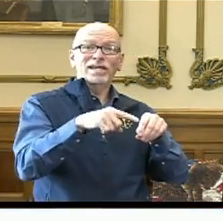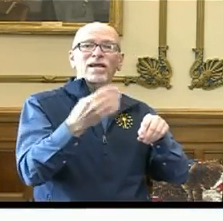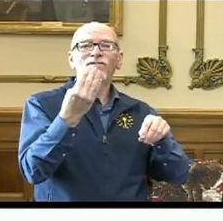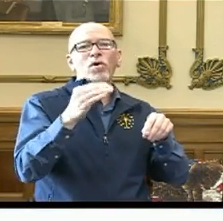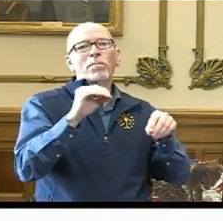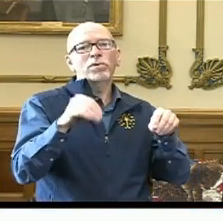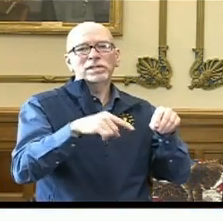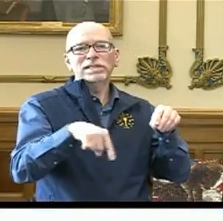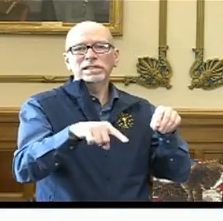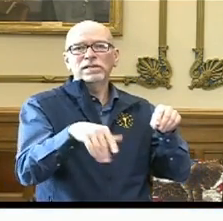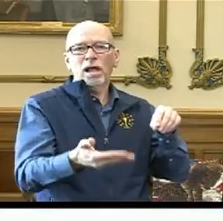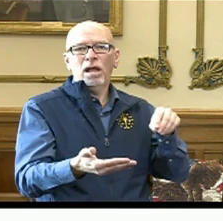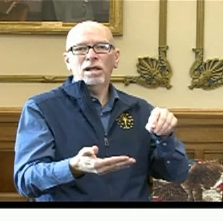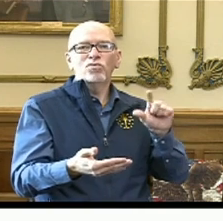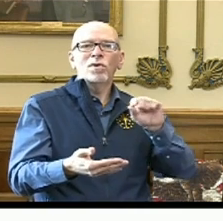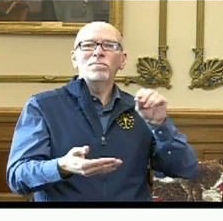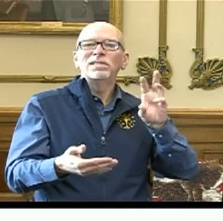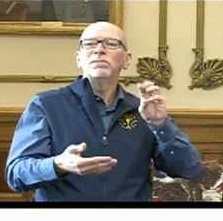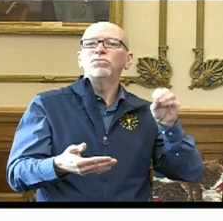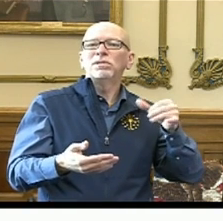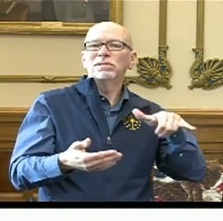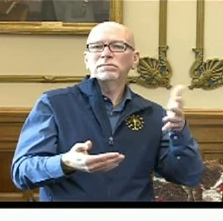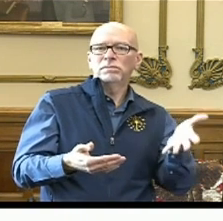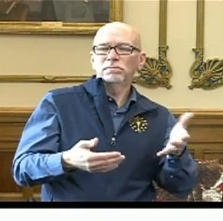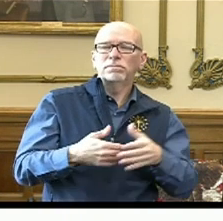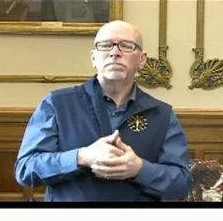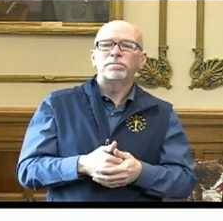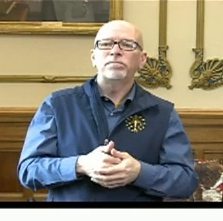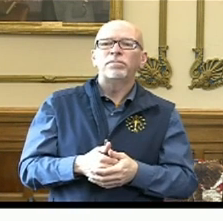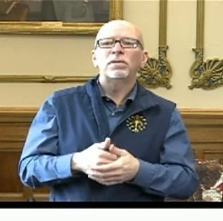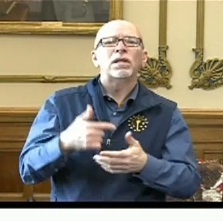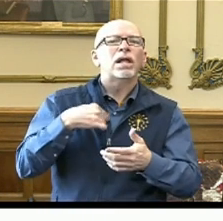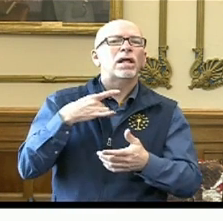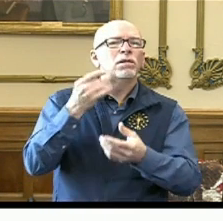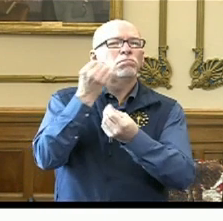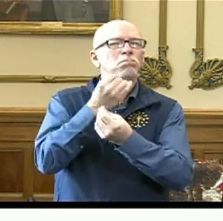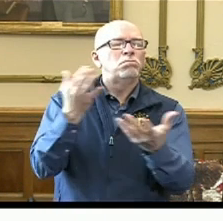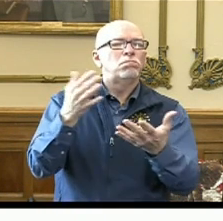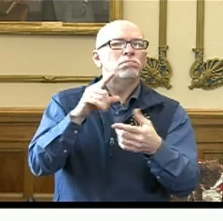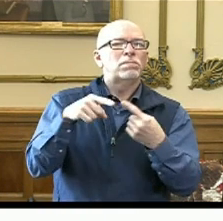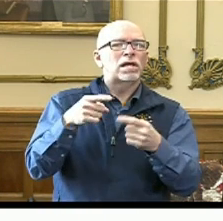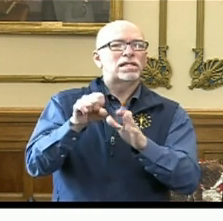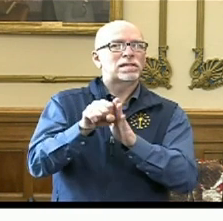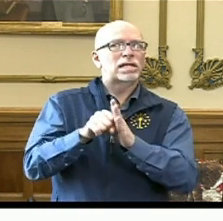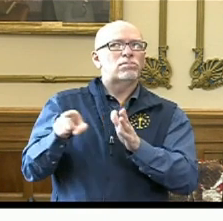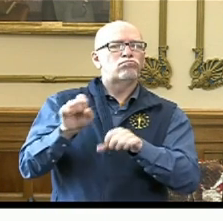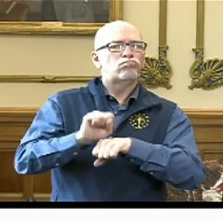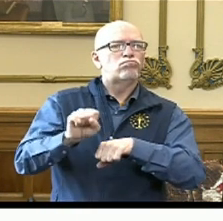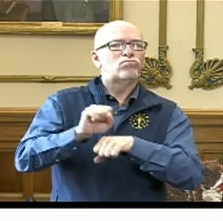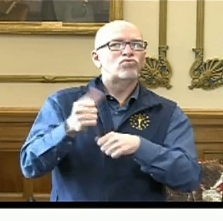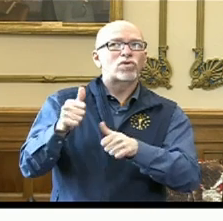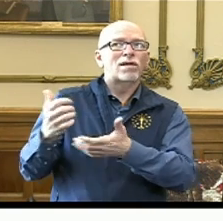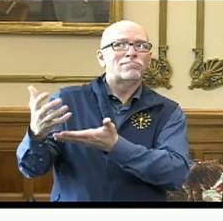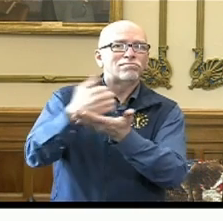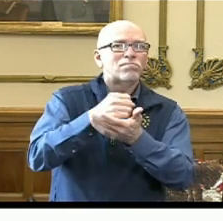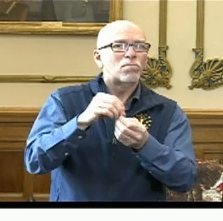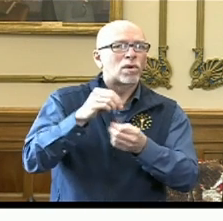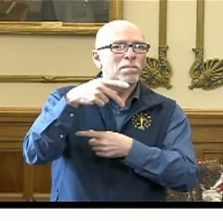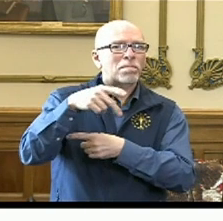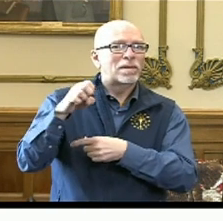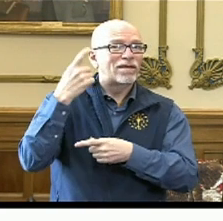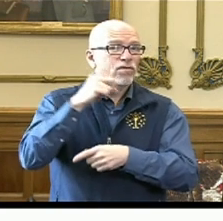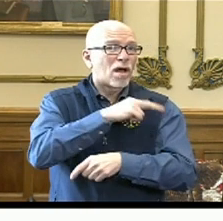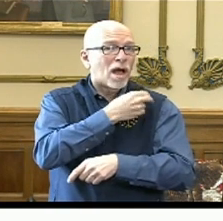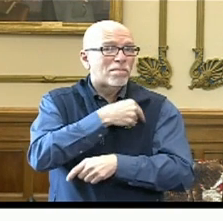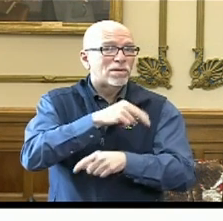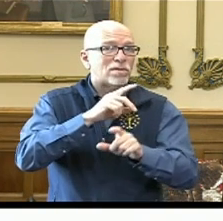were known to have died. I would also like to provide a quick update on the state's efforts to obtain PPE for our hospital personnel,